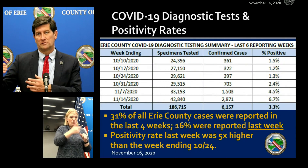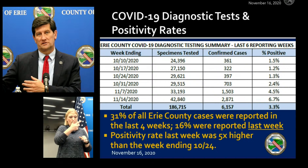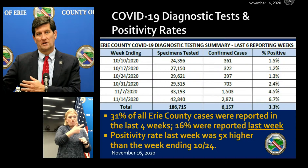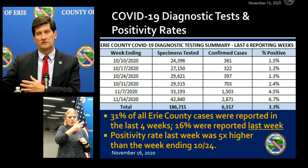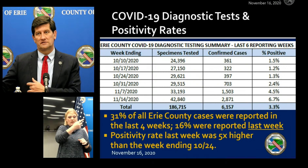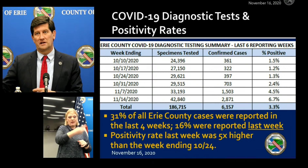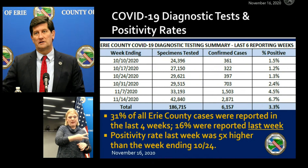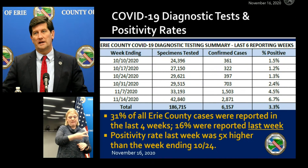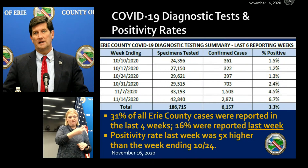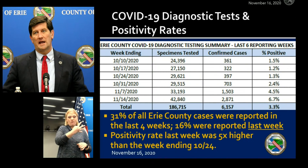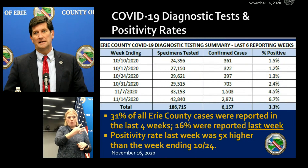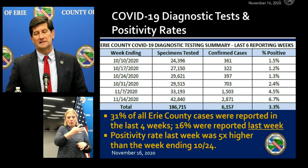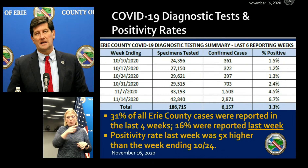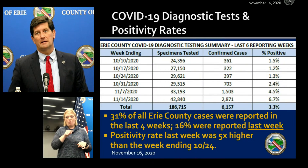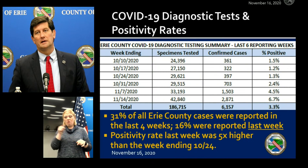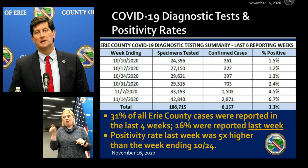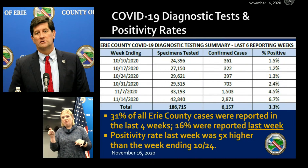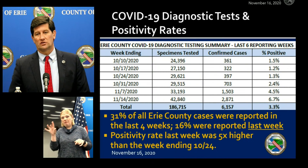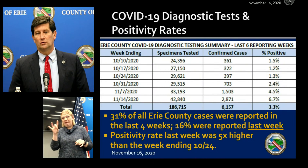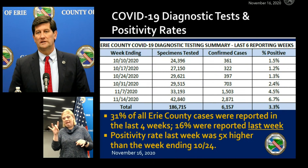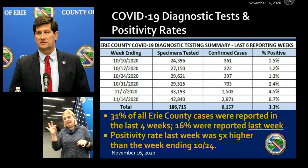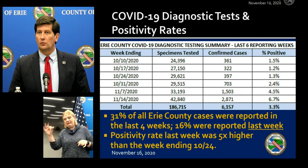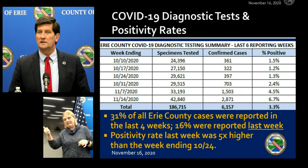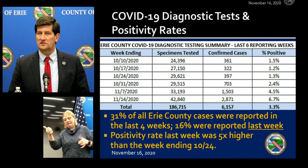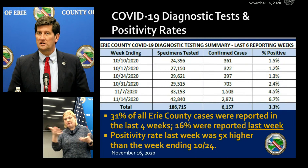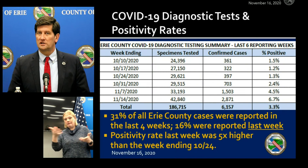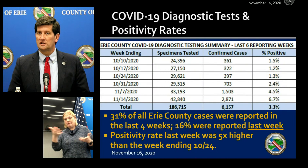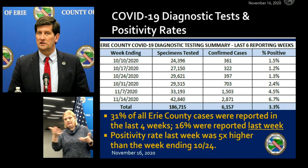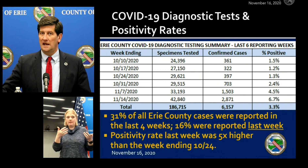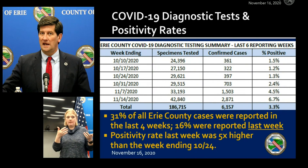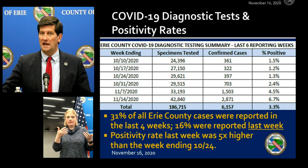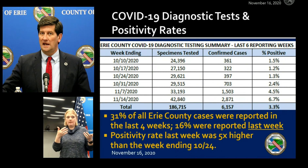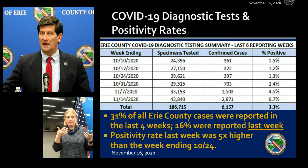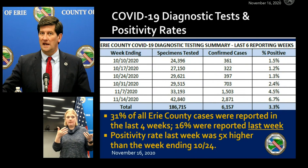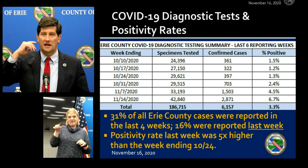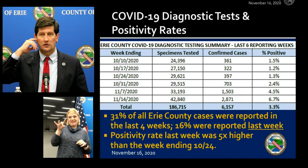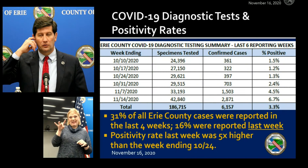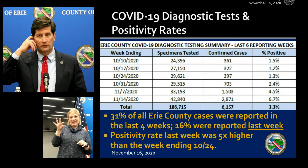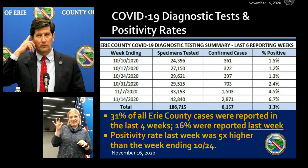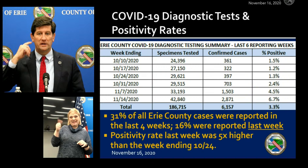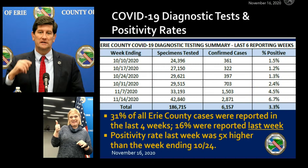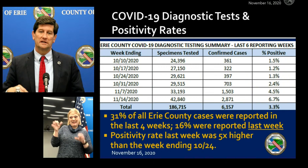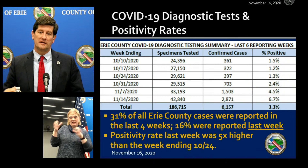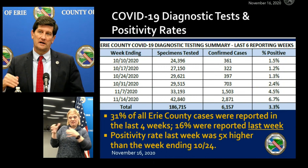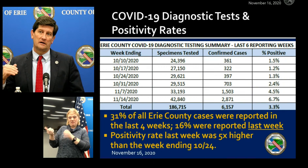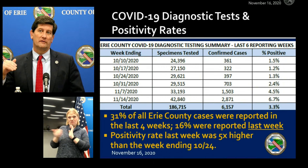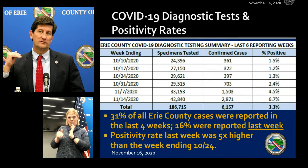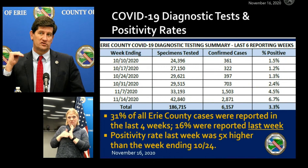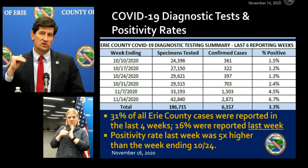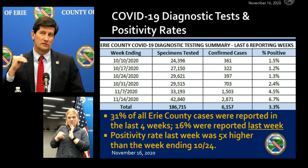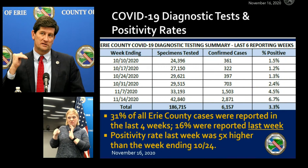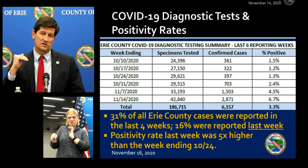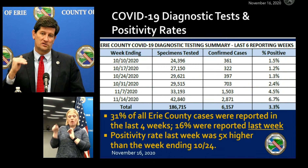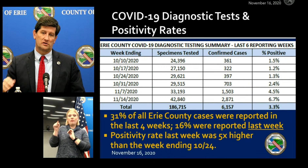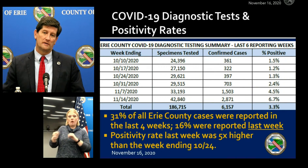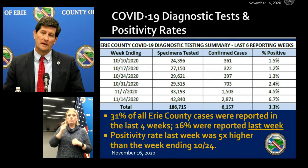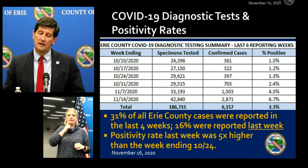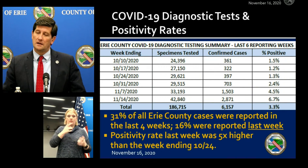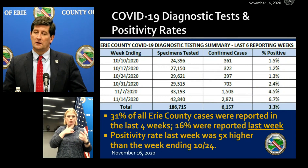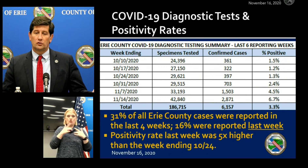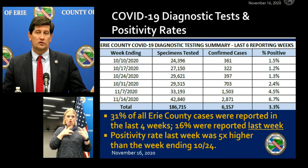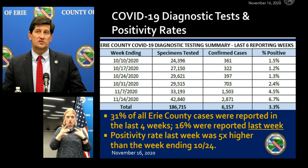4, and there's others that are 8, 9, and 10. So it's the ones that are in the 8, 9, and 10 category repeatedly that are of a serious